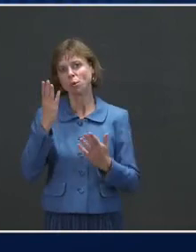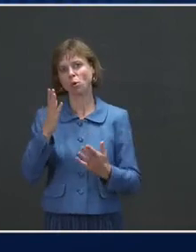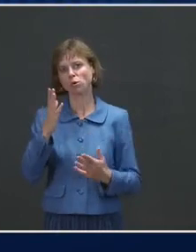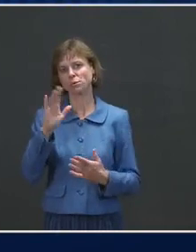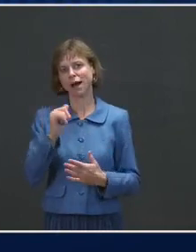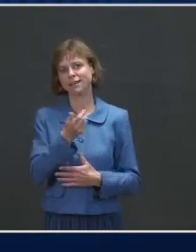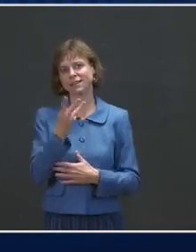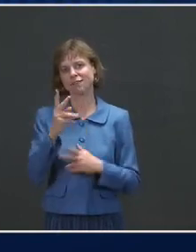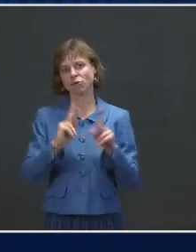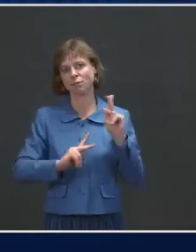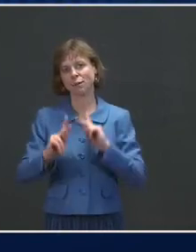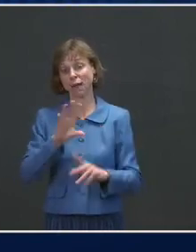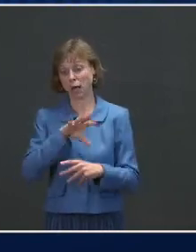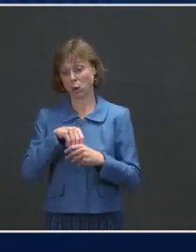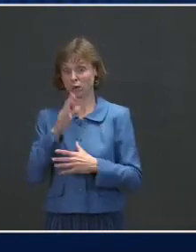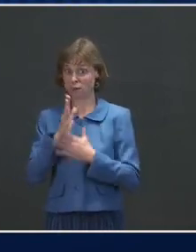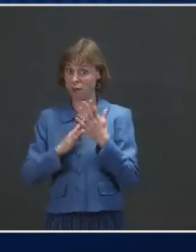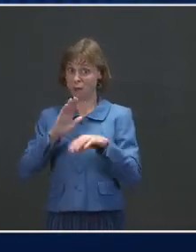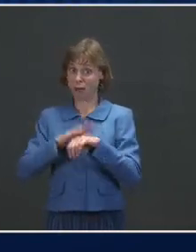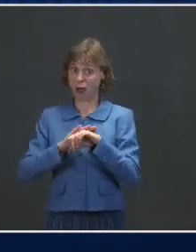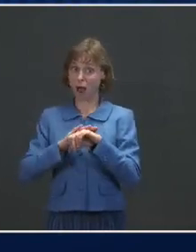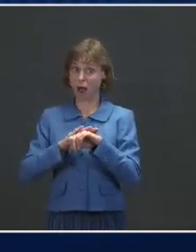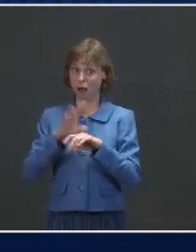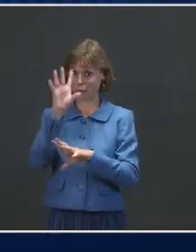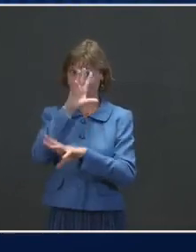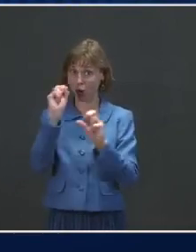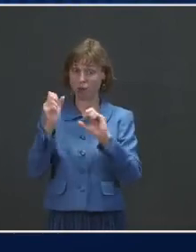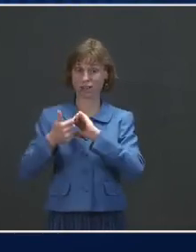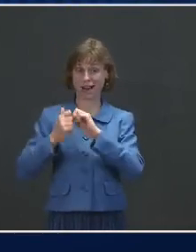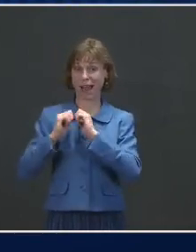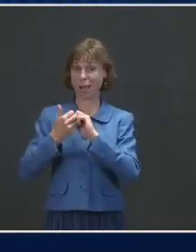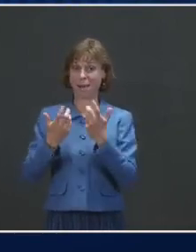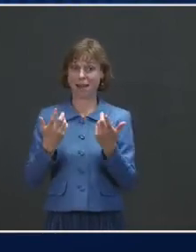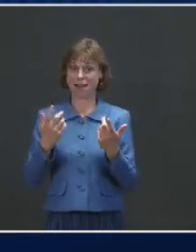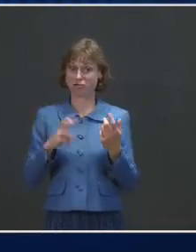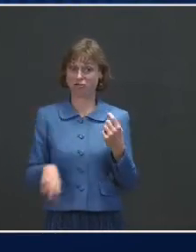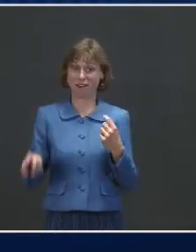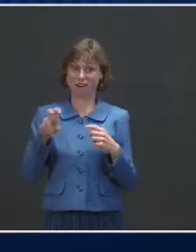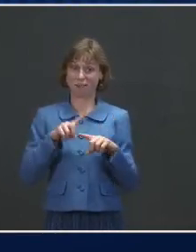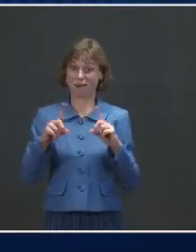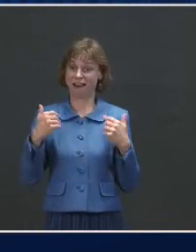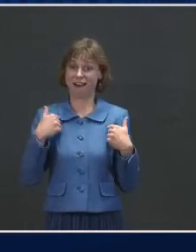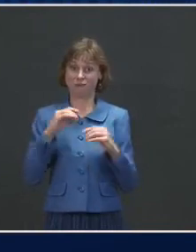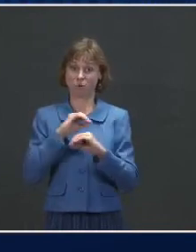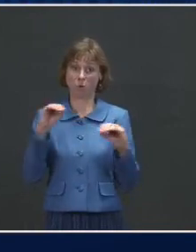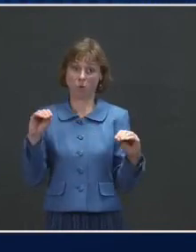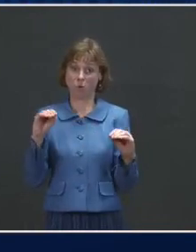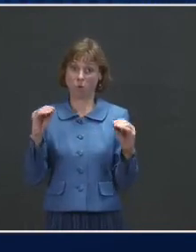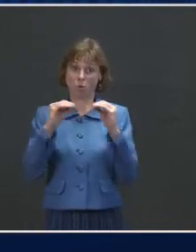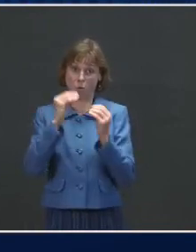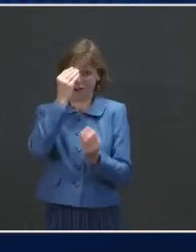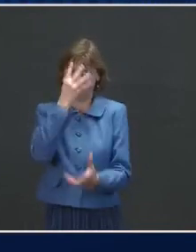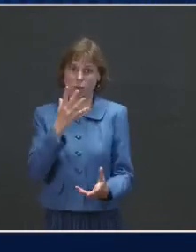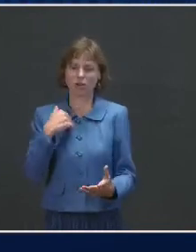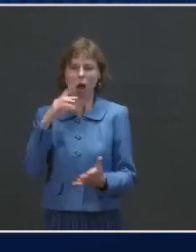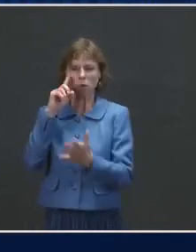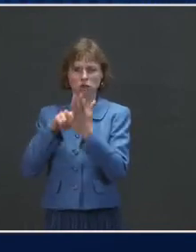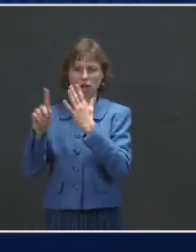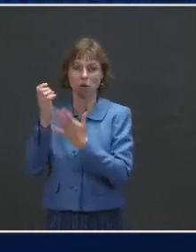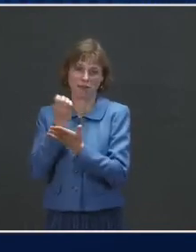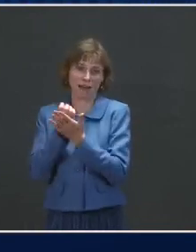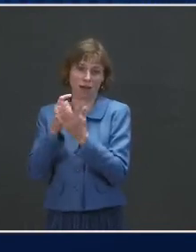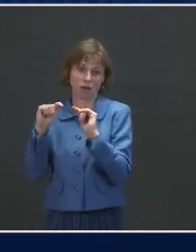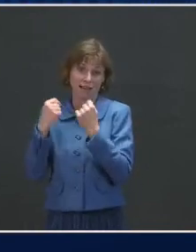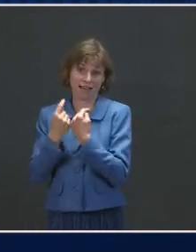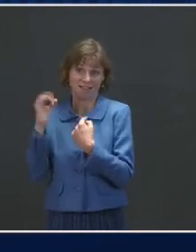people, including some on the presidential campaign trail. I don't have anything more for you on it. I'm happy to check with our economic team if that's something that they're